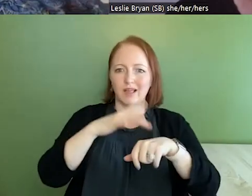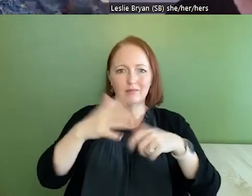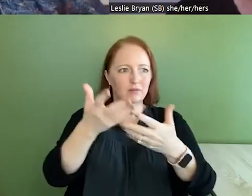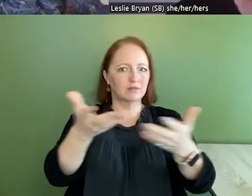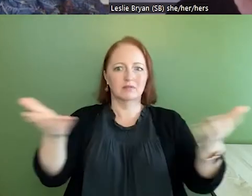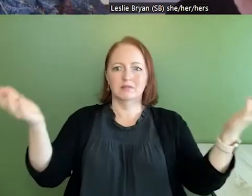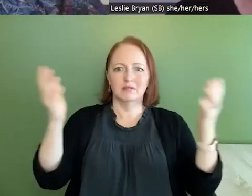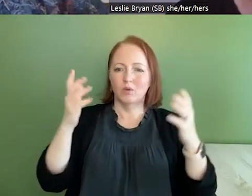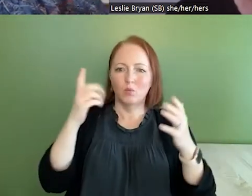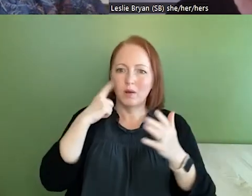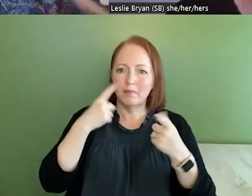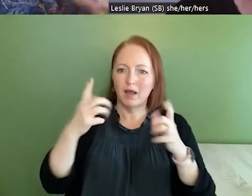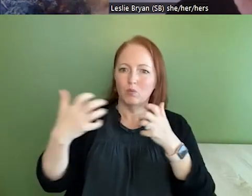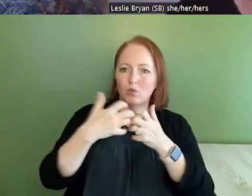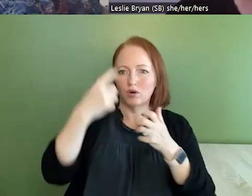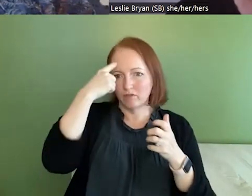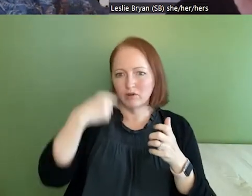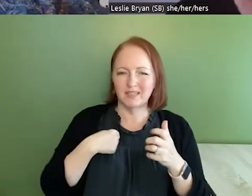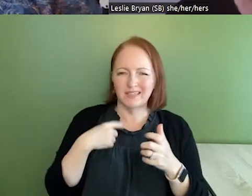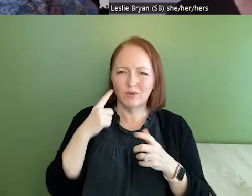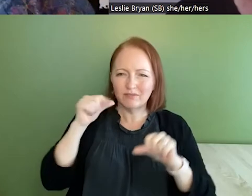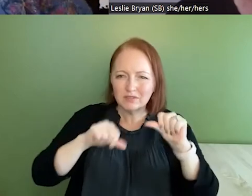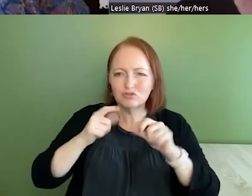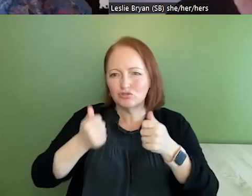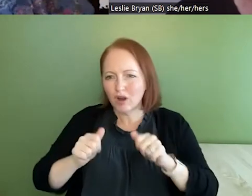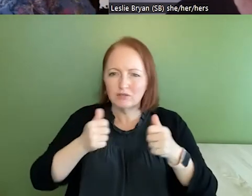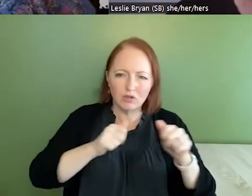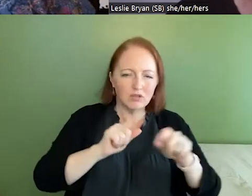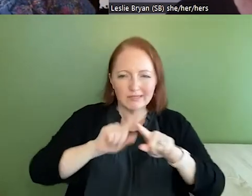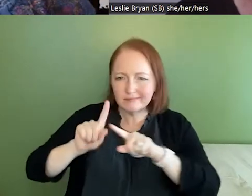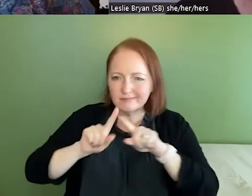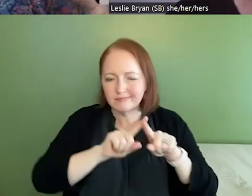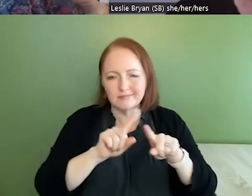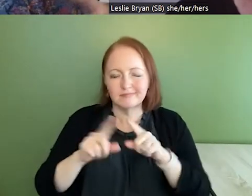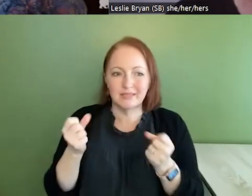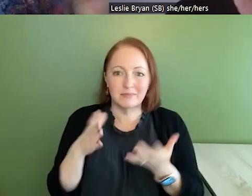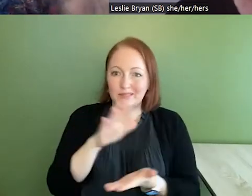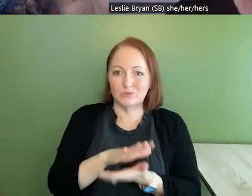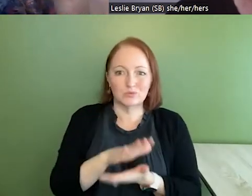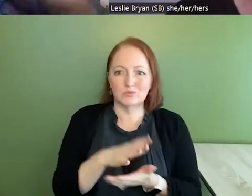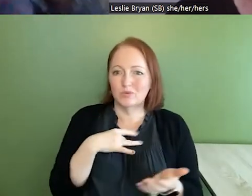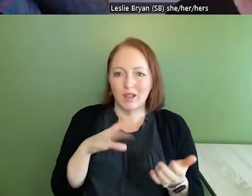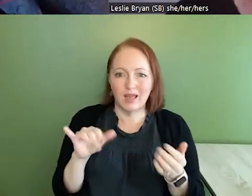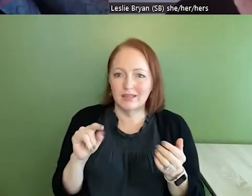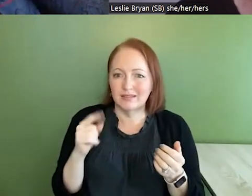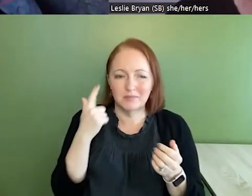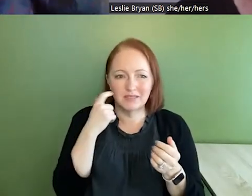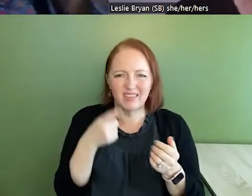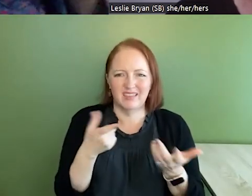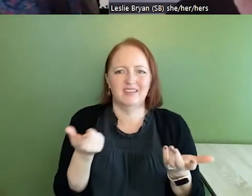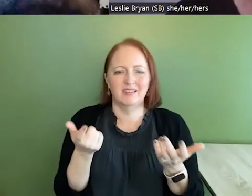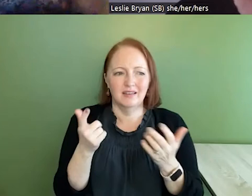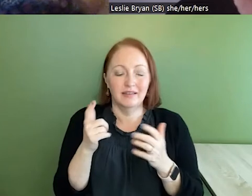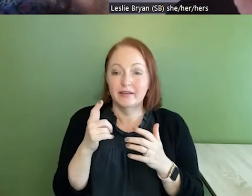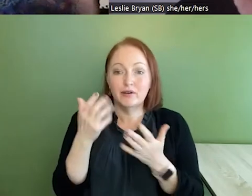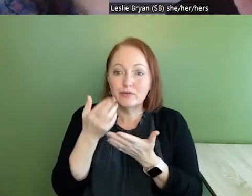what might work for you. I mean, it takes a lot of experimentation, and a lot of schools do not like it because they think, oh, well, there's a limited